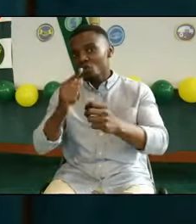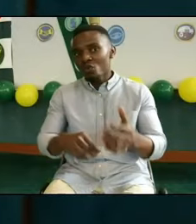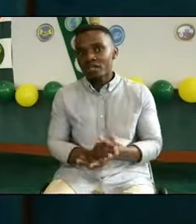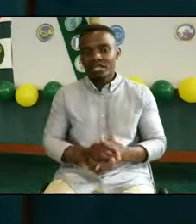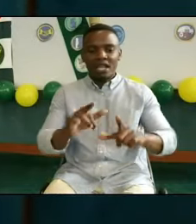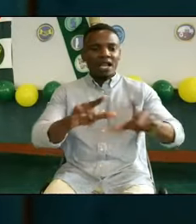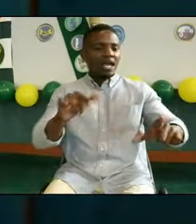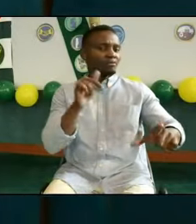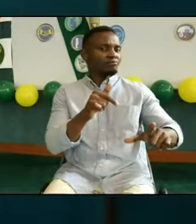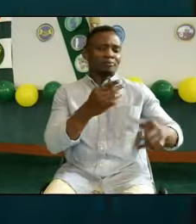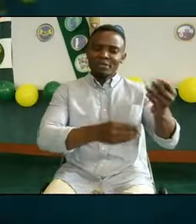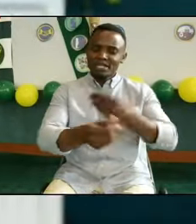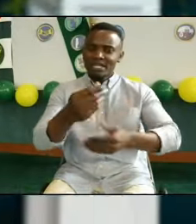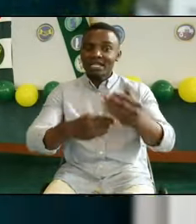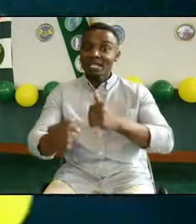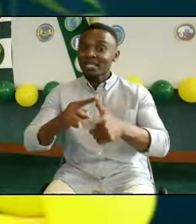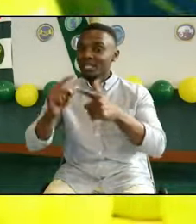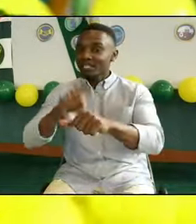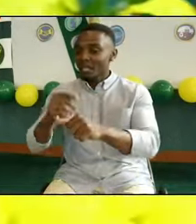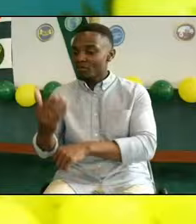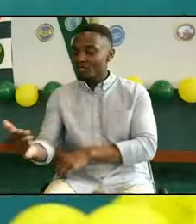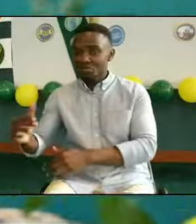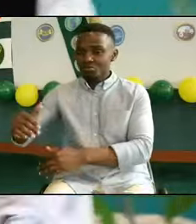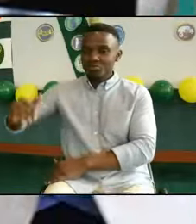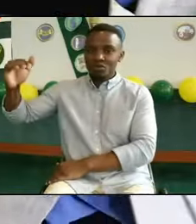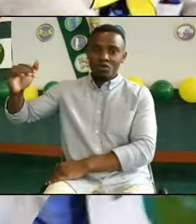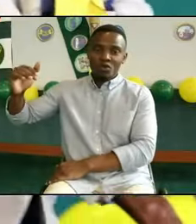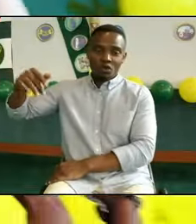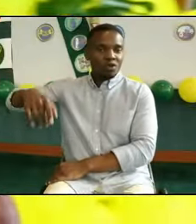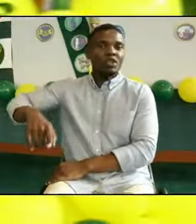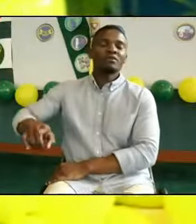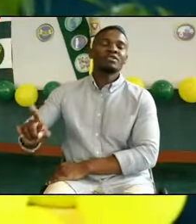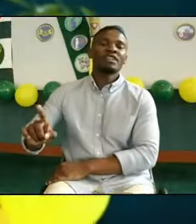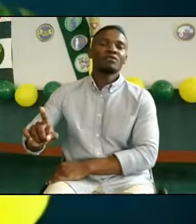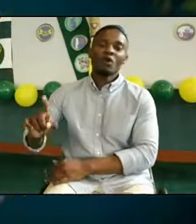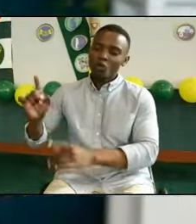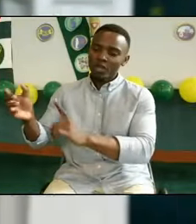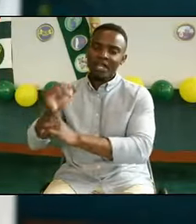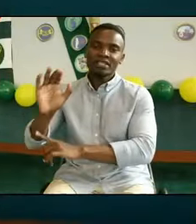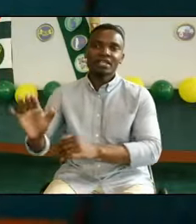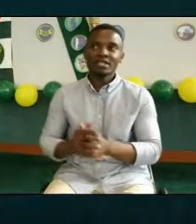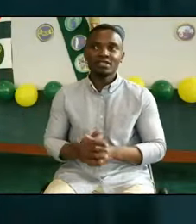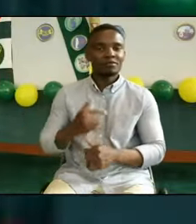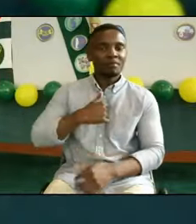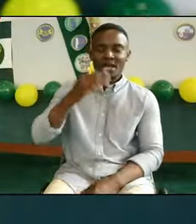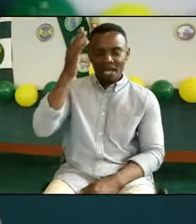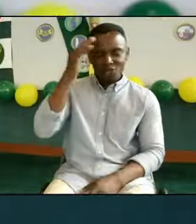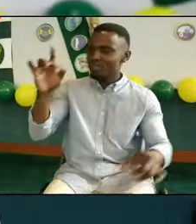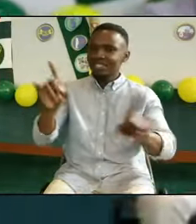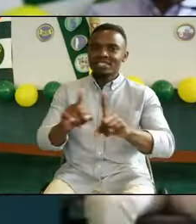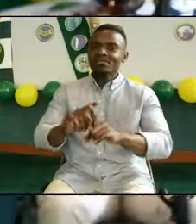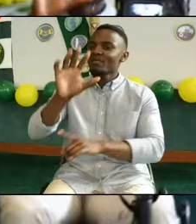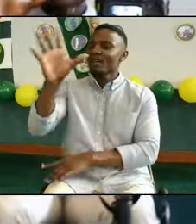theirs." Many people, it is in Ghana, so I know it is here too. Because the African blood is thick. It